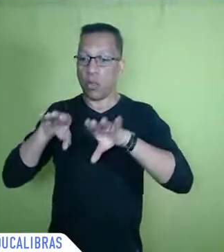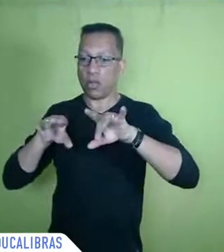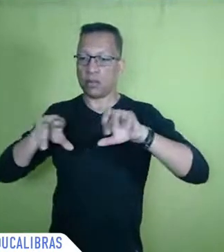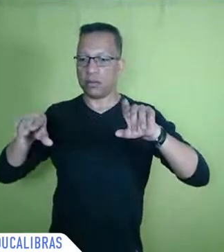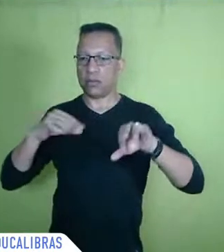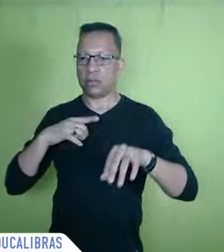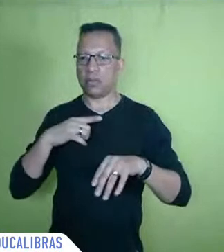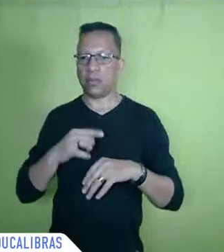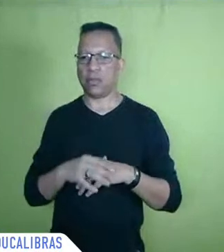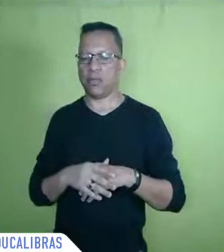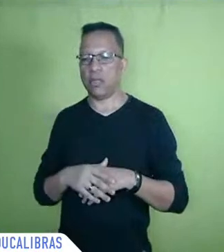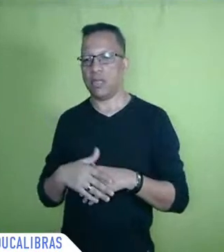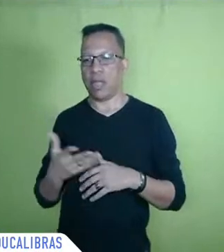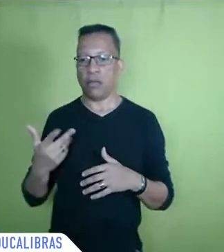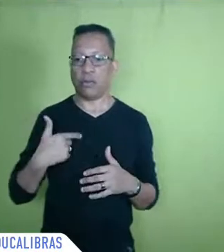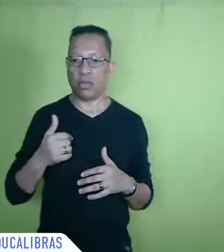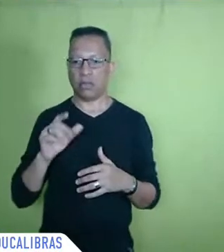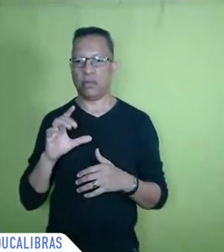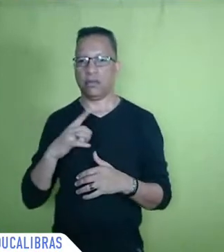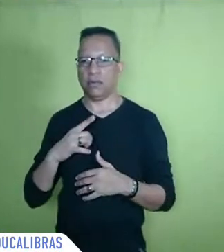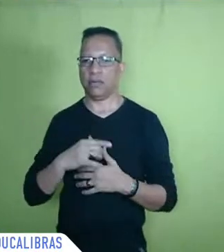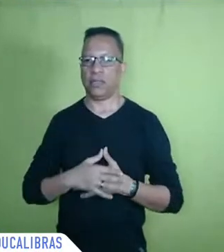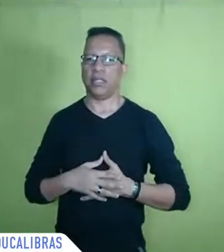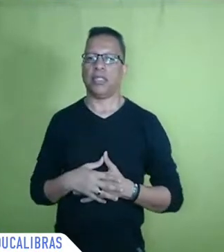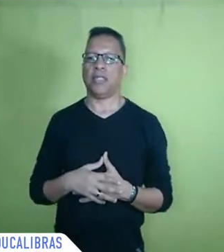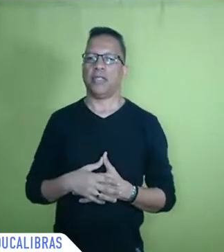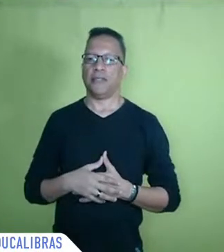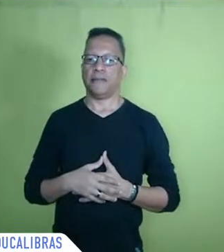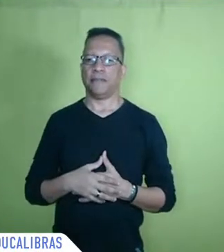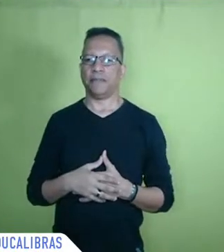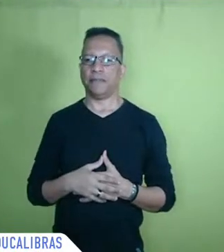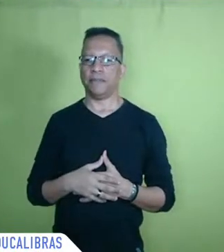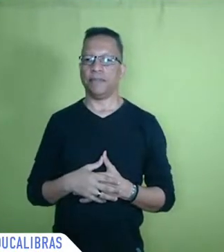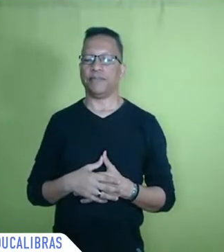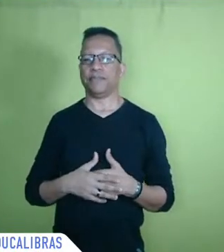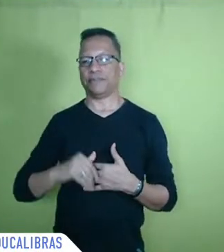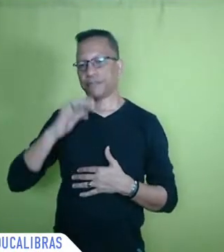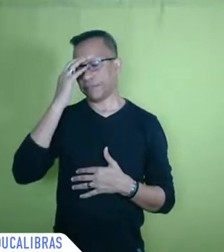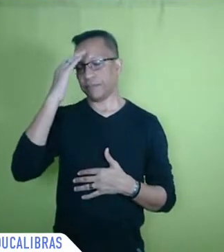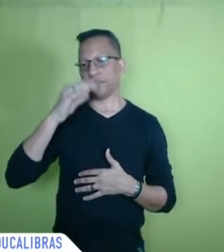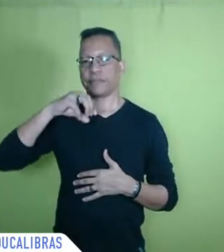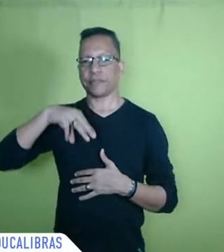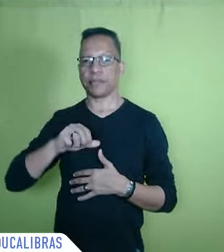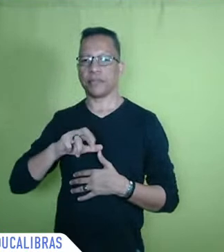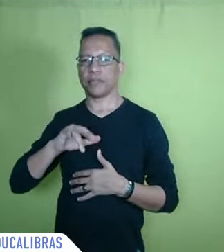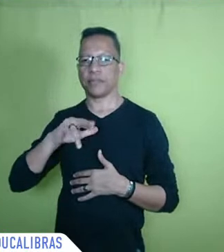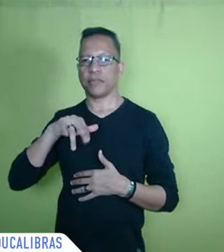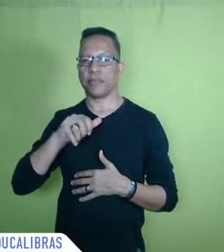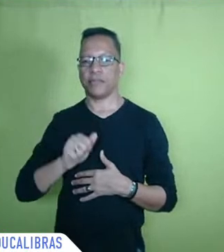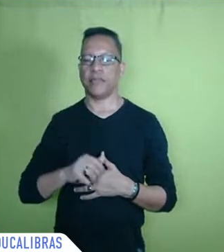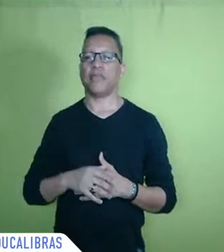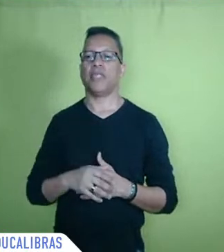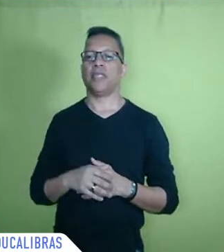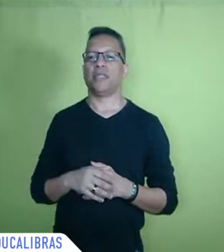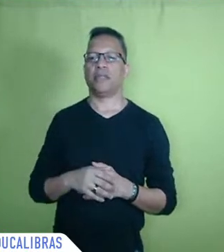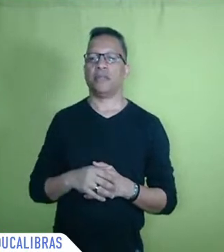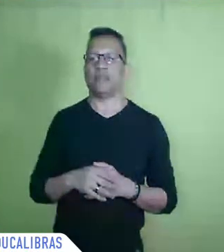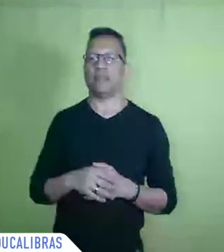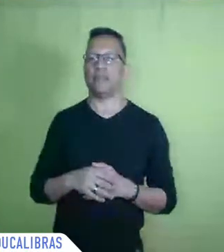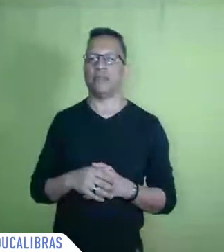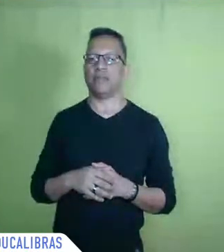about how we can adjust and make changes. This is it. Thank you,